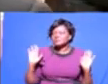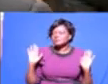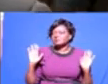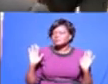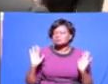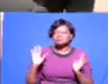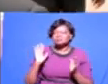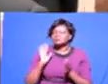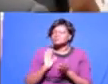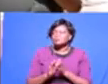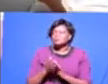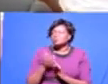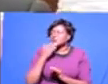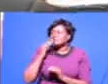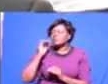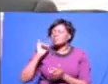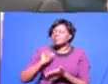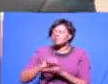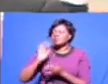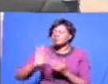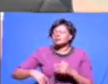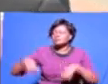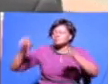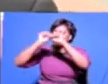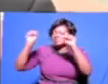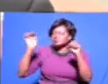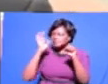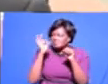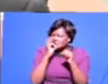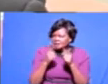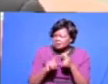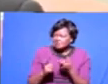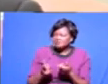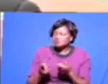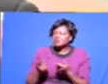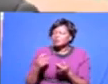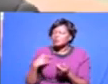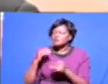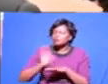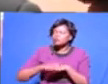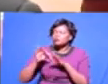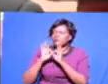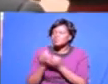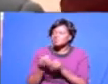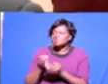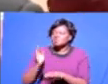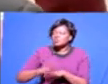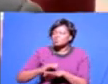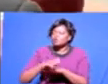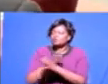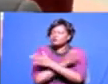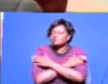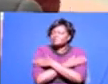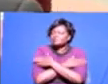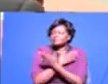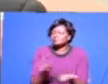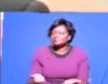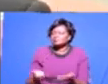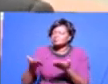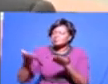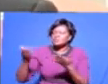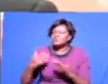was better in that than President Kibaki. And he raised a good family. He was a good friend. He brought competence